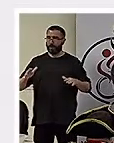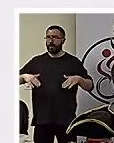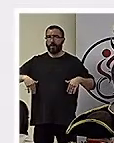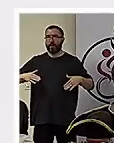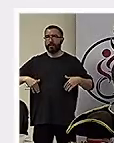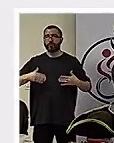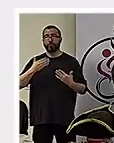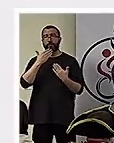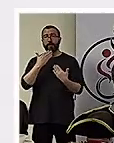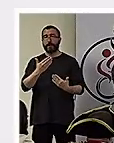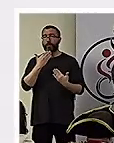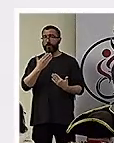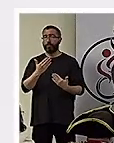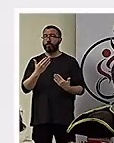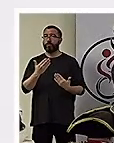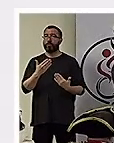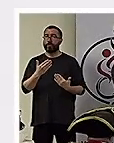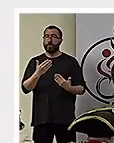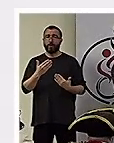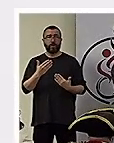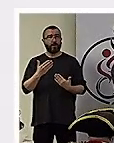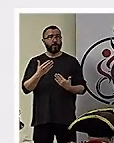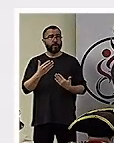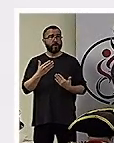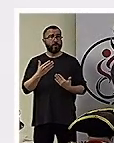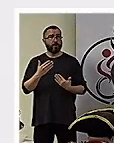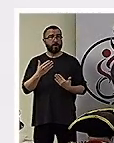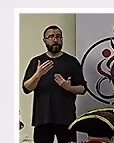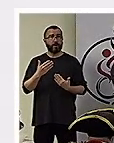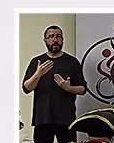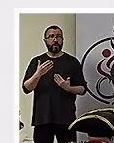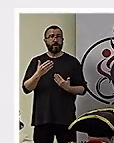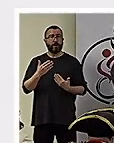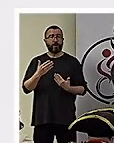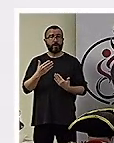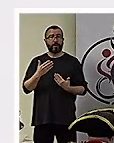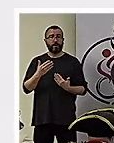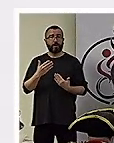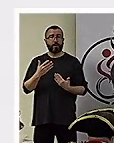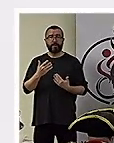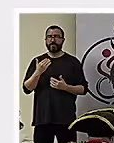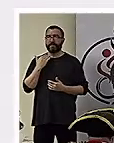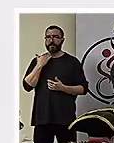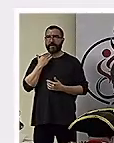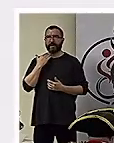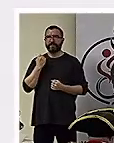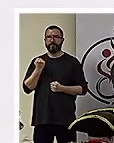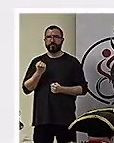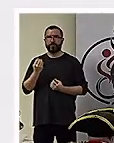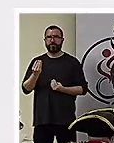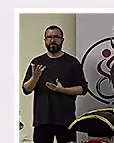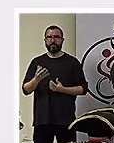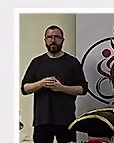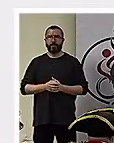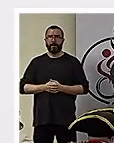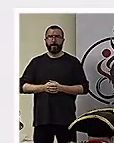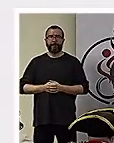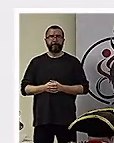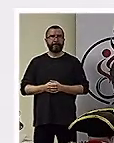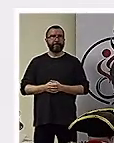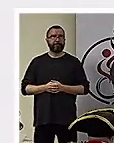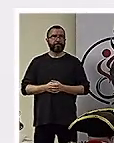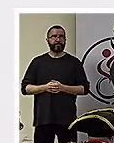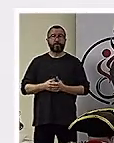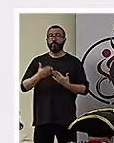Thank you to PANS for your unwavering advocacy, leadership, and commitment to creating a more